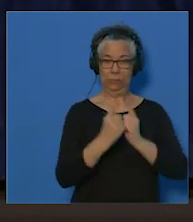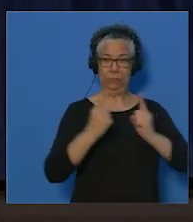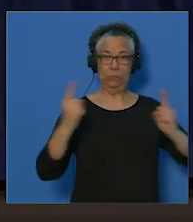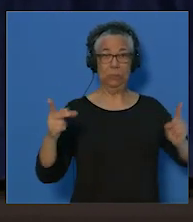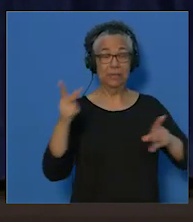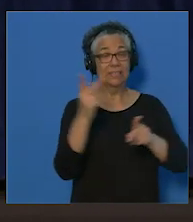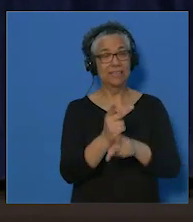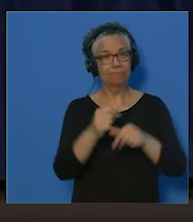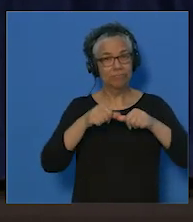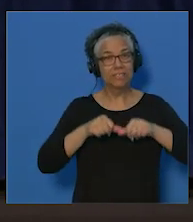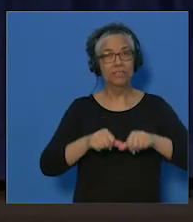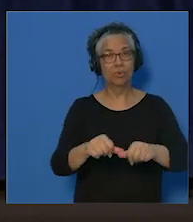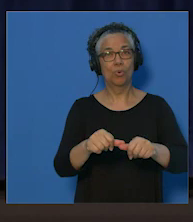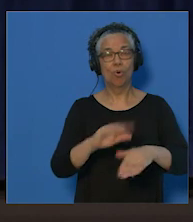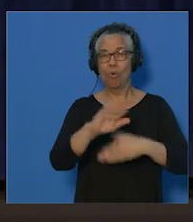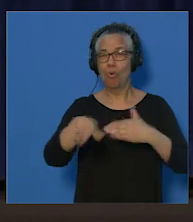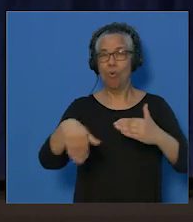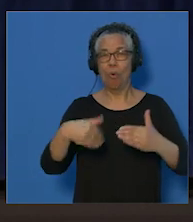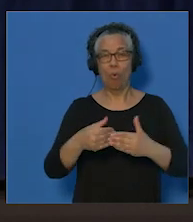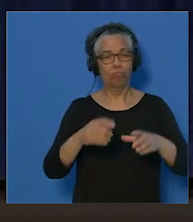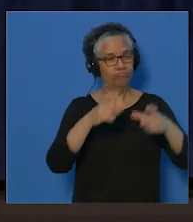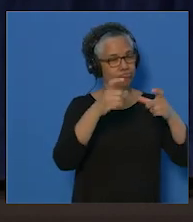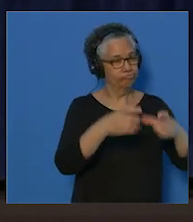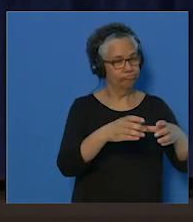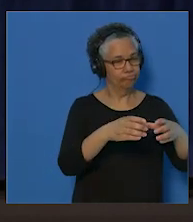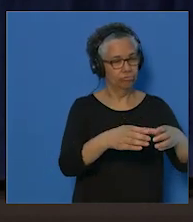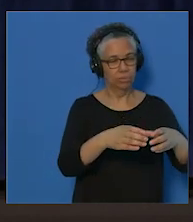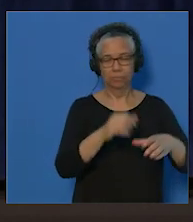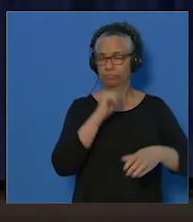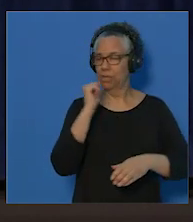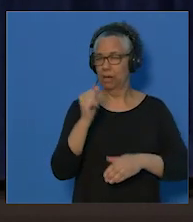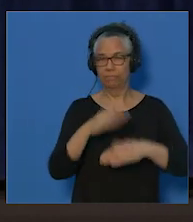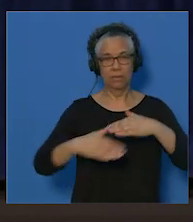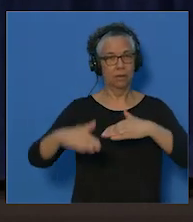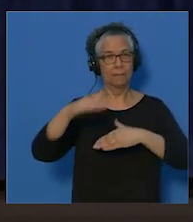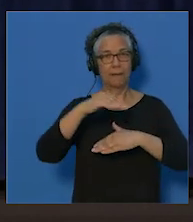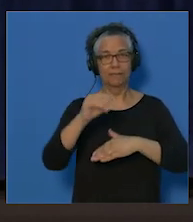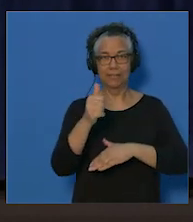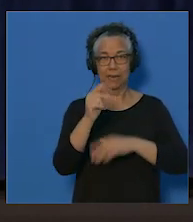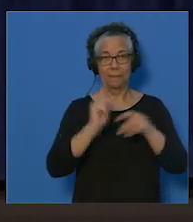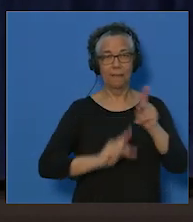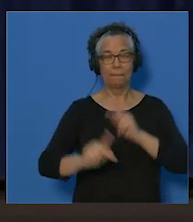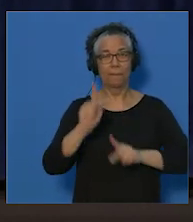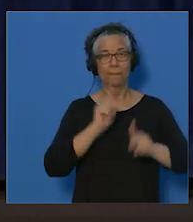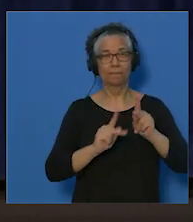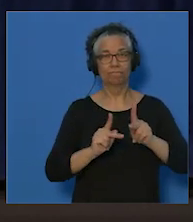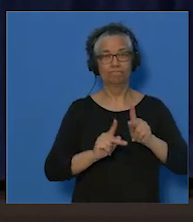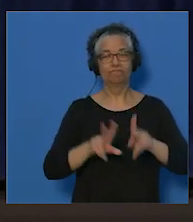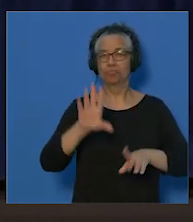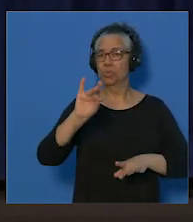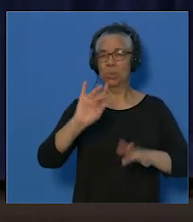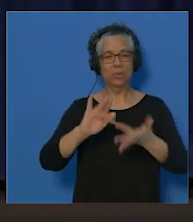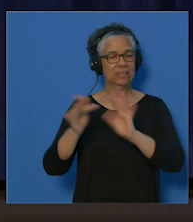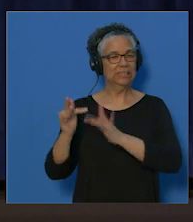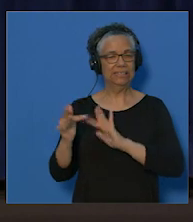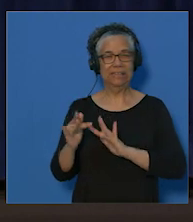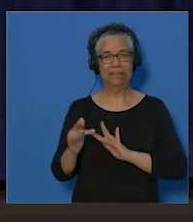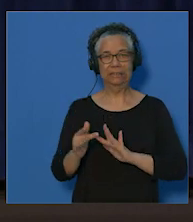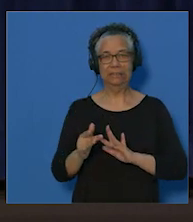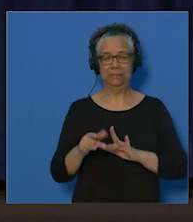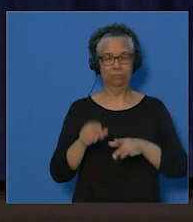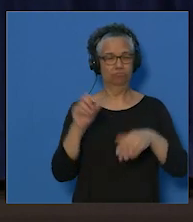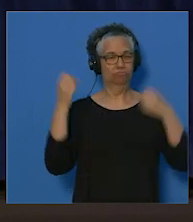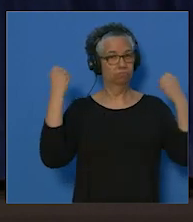all times and any groups do not exceed 10 persons. There are no contact sports that are